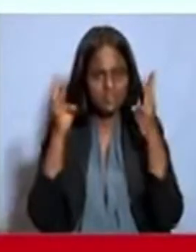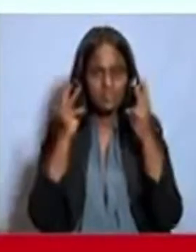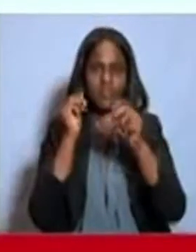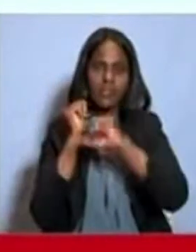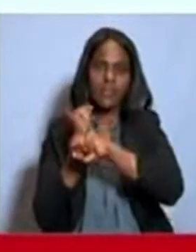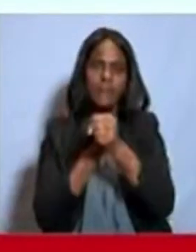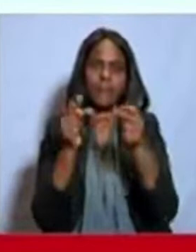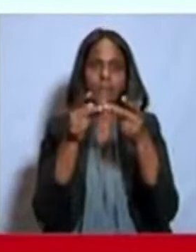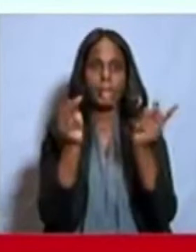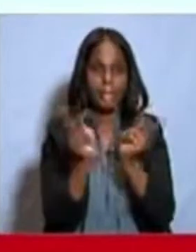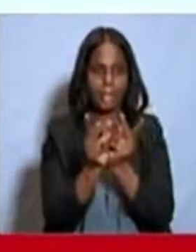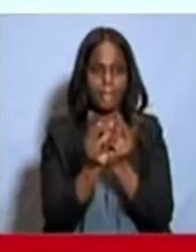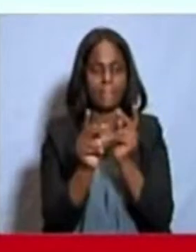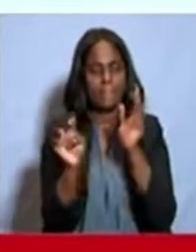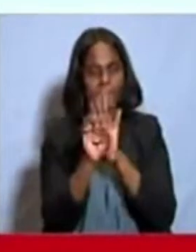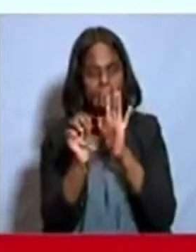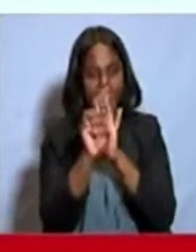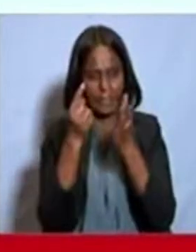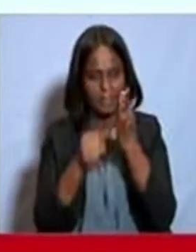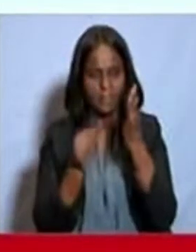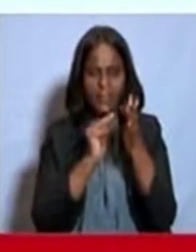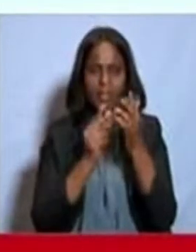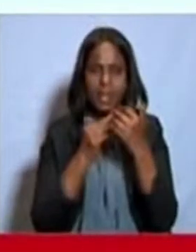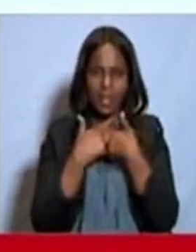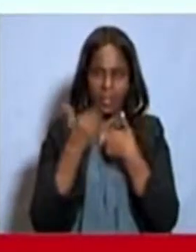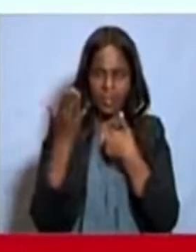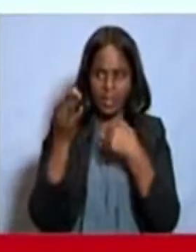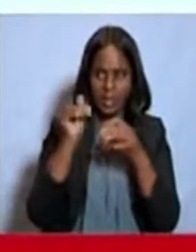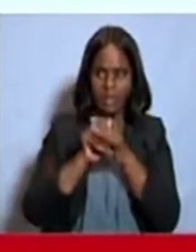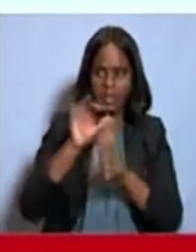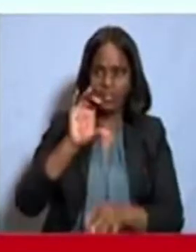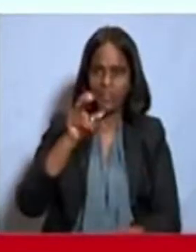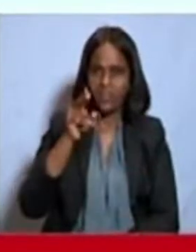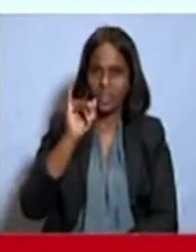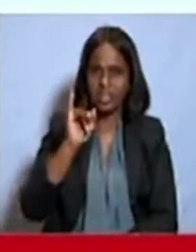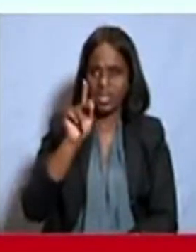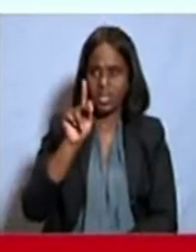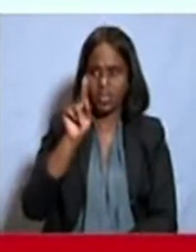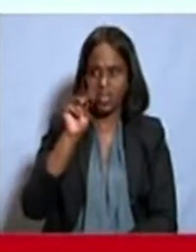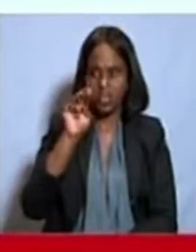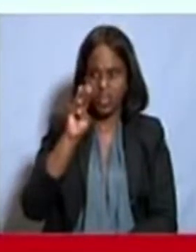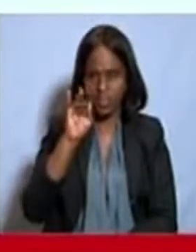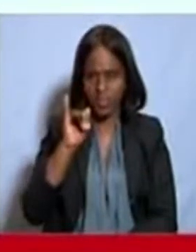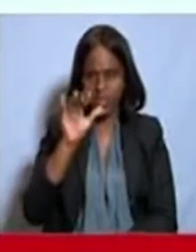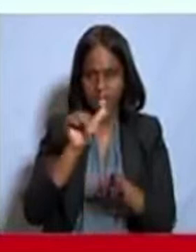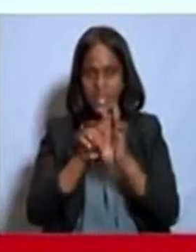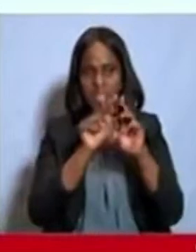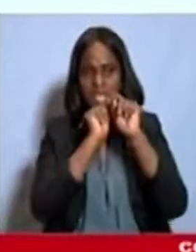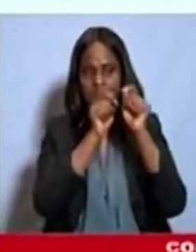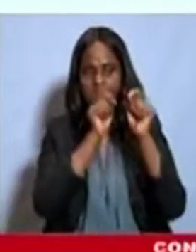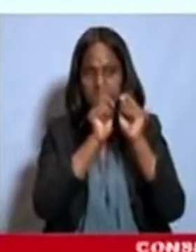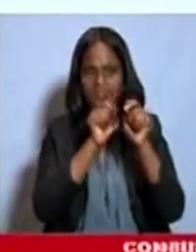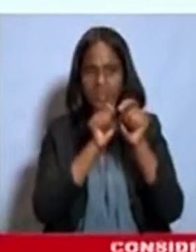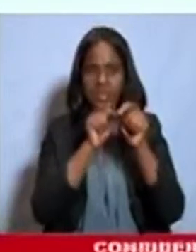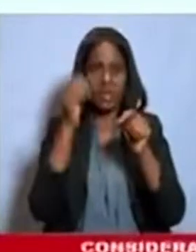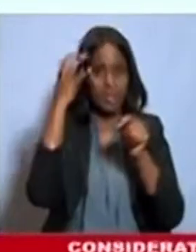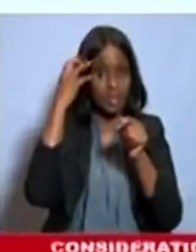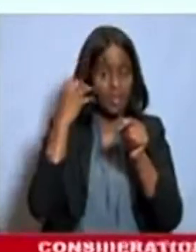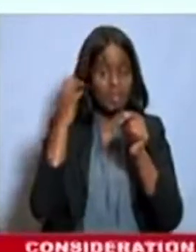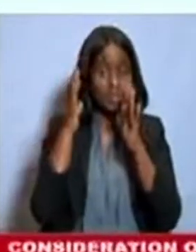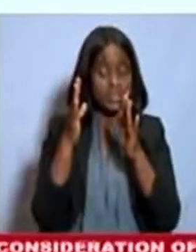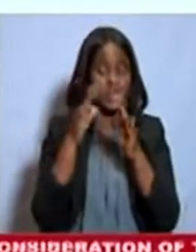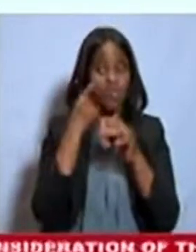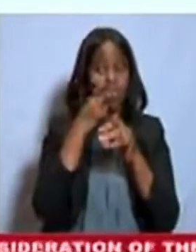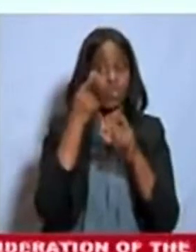boundaries, like we've done at Chikumbi and Mazabuka. The officers